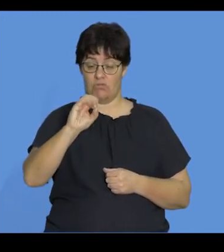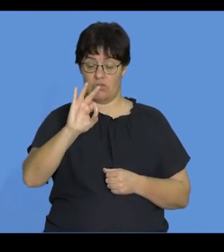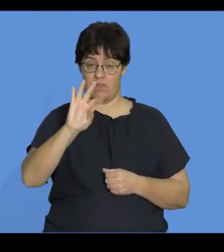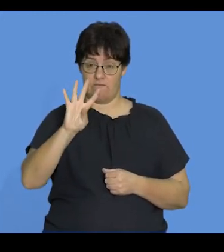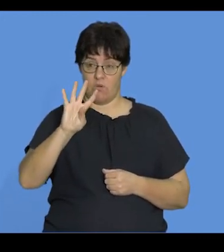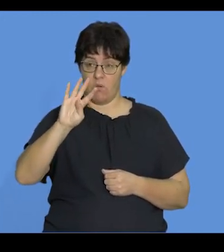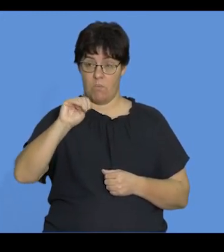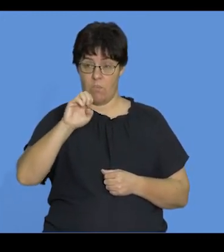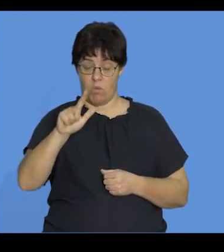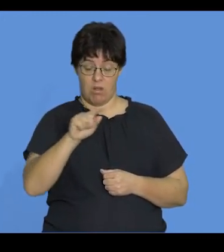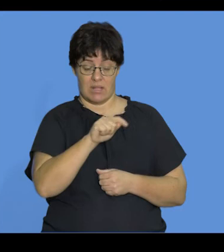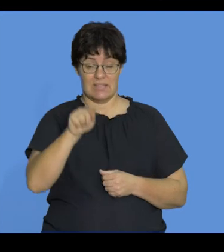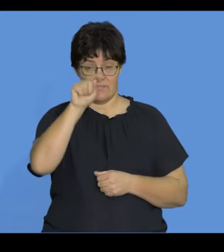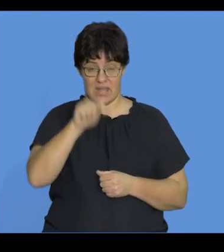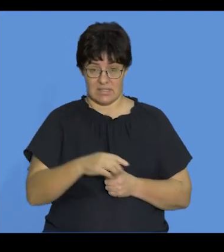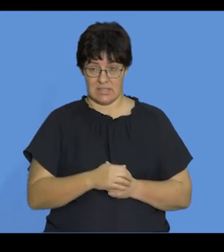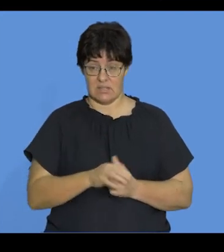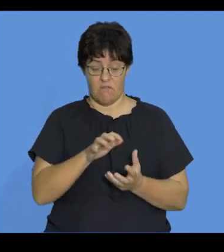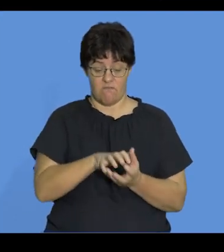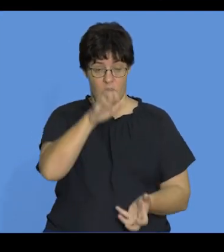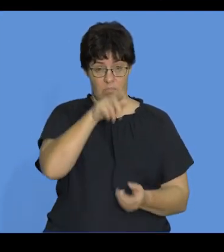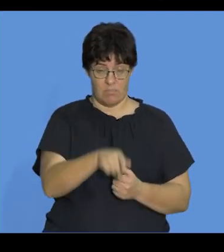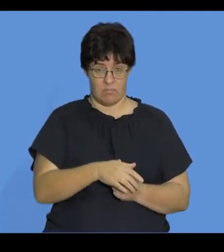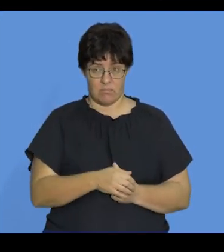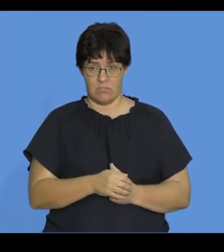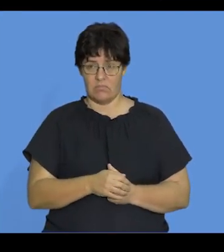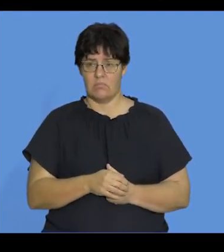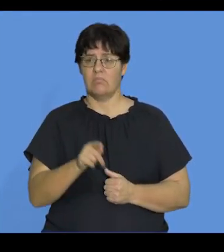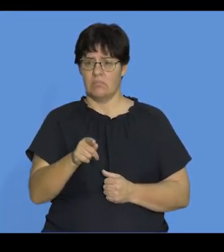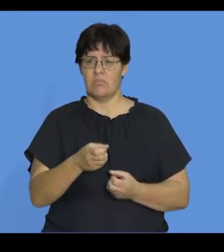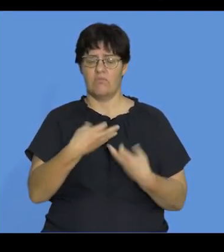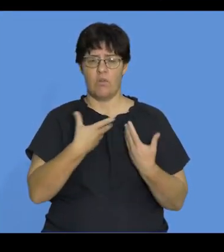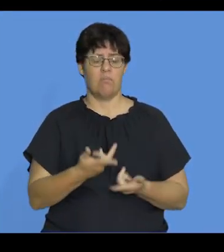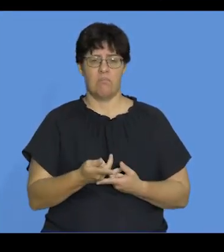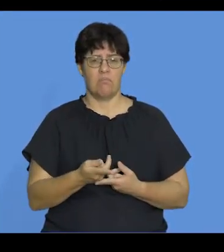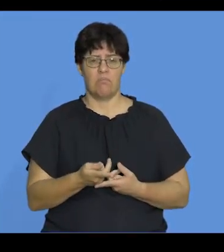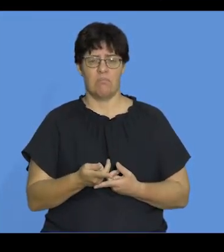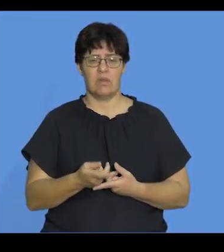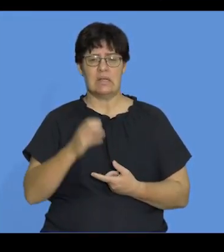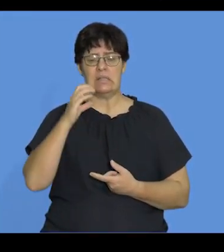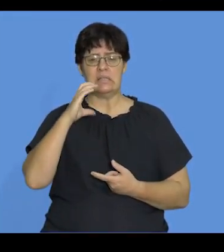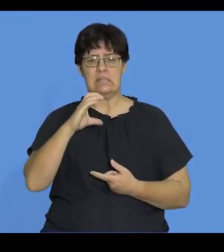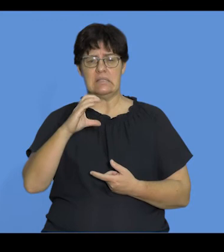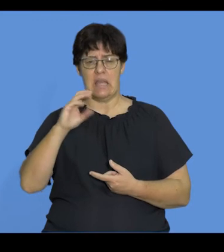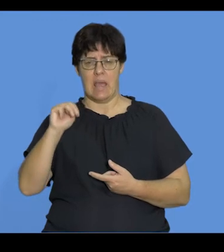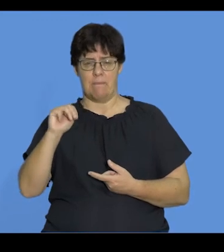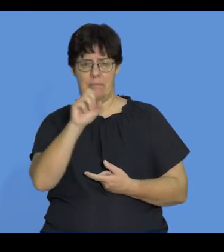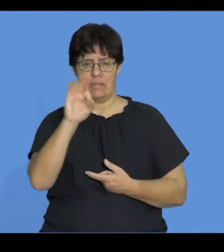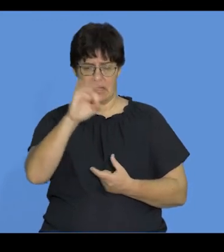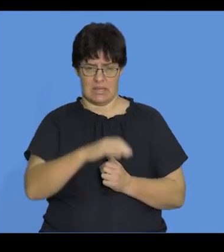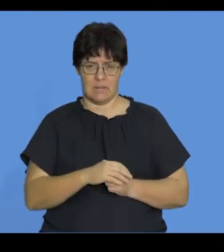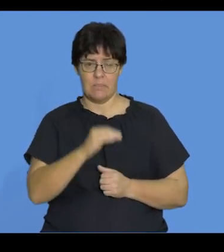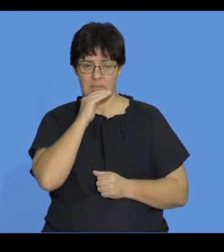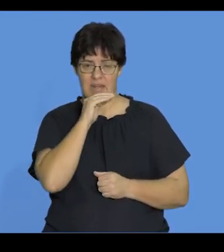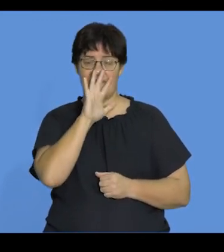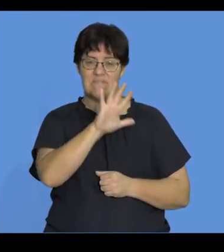0.034 divided by the volume, but this volume is given in cubic centimeters, okay? So it's going to